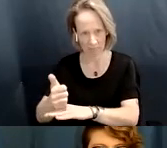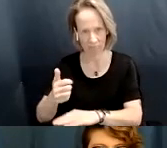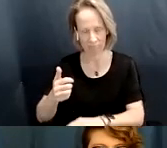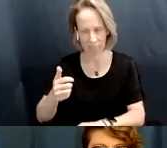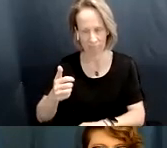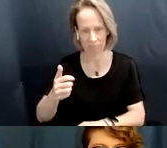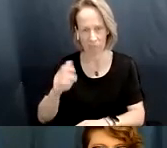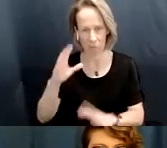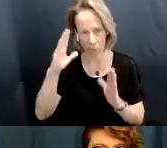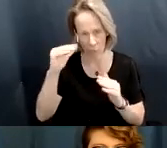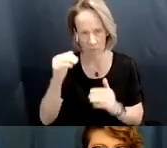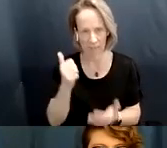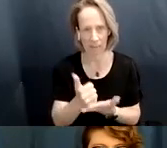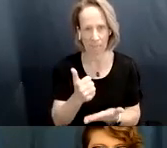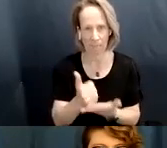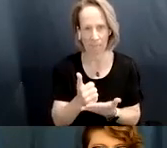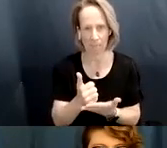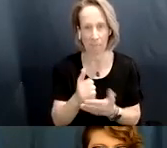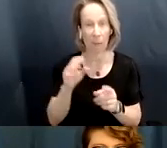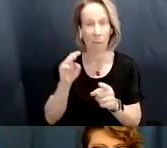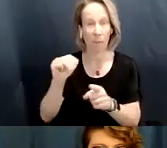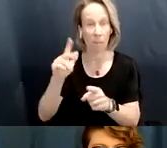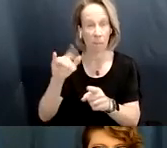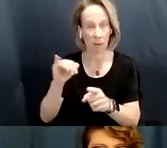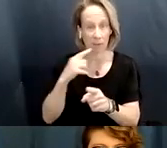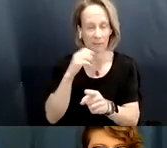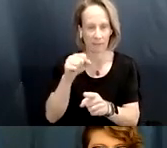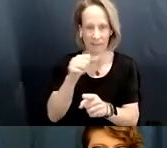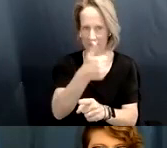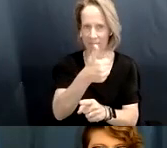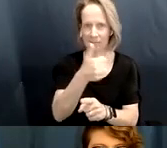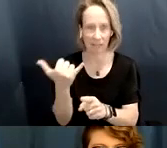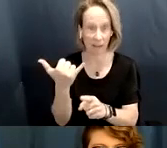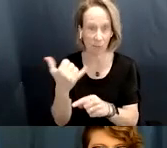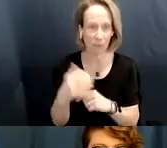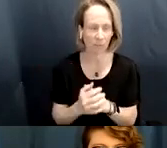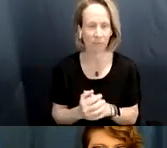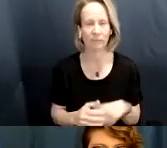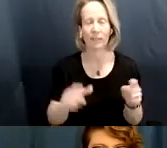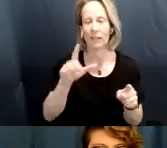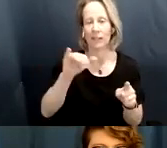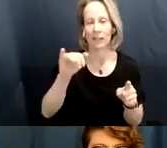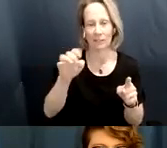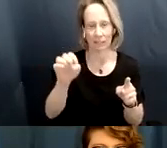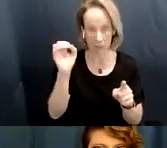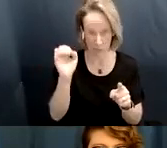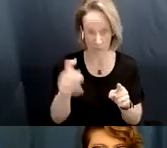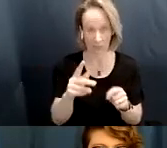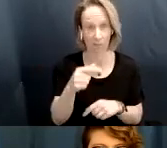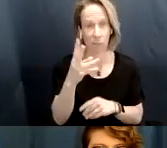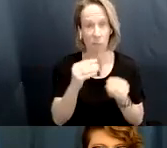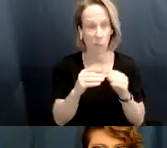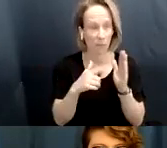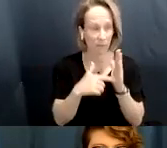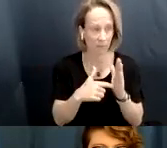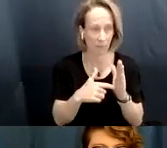Yeah, you're sounding great now, Lizette. Okay, so a few more examples about this comparative suffering language and how